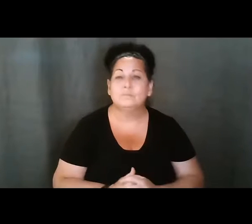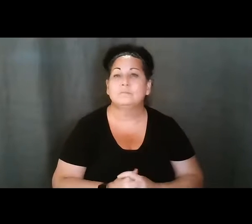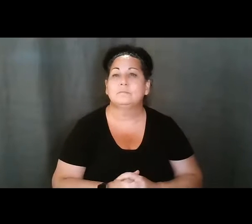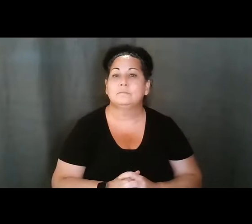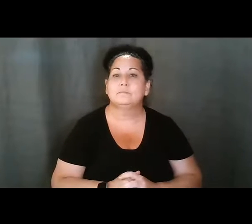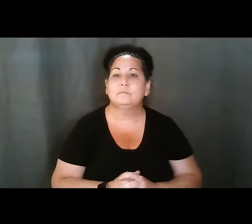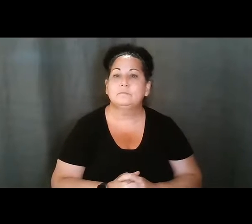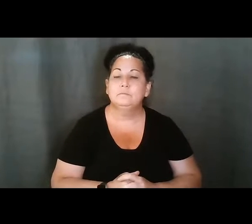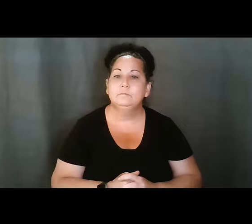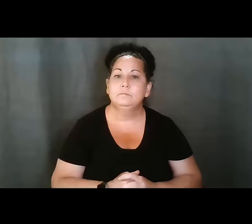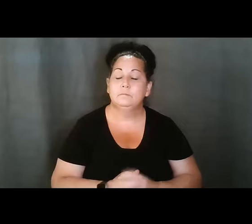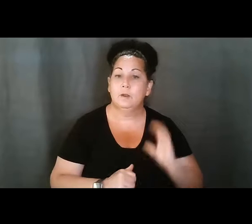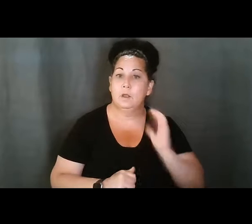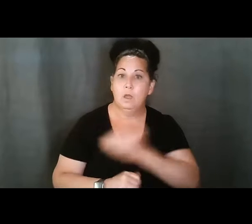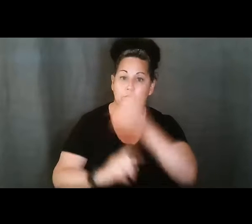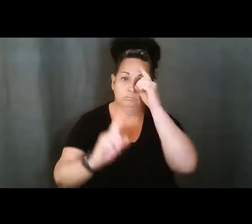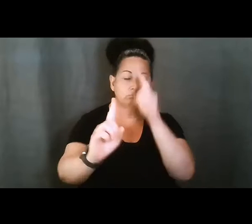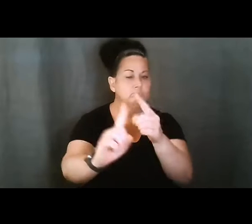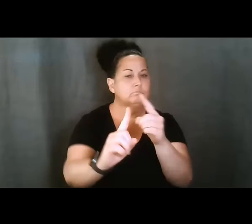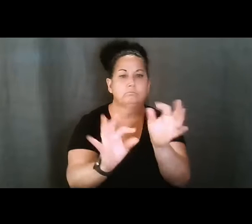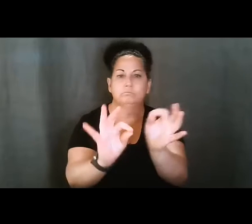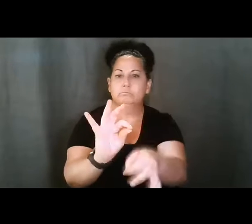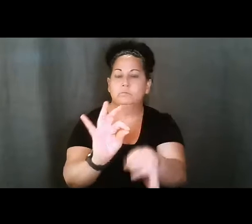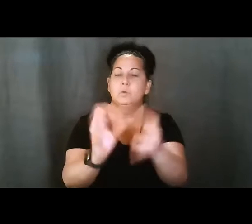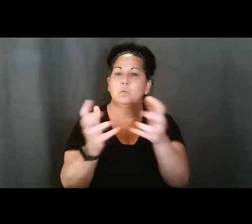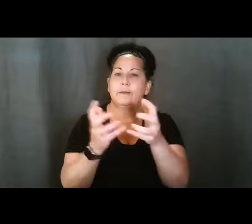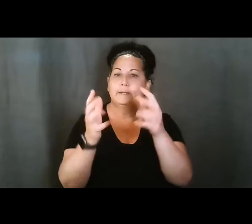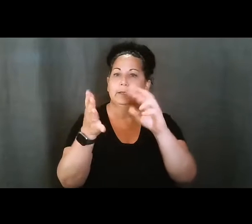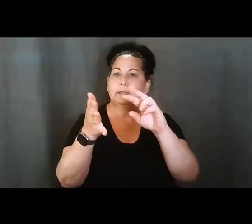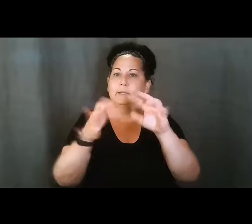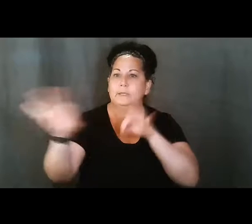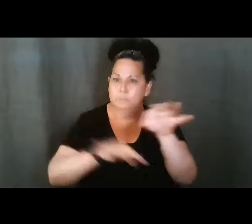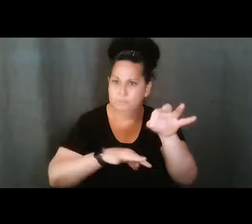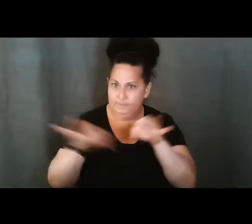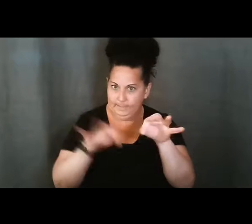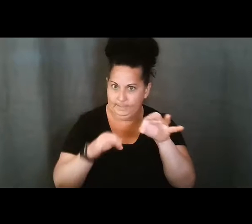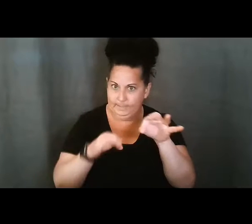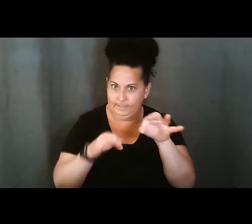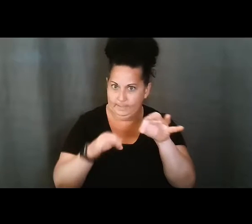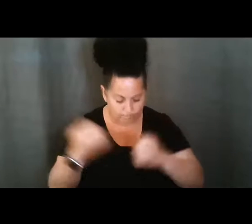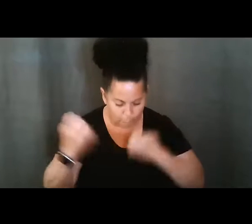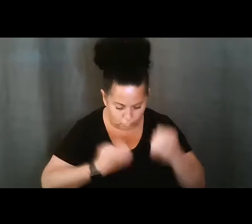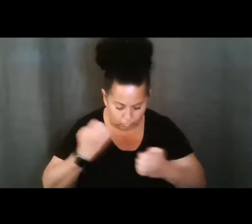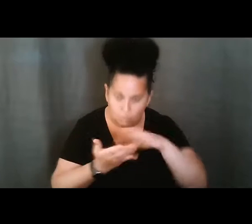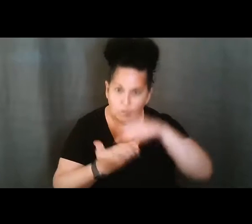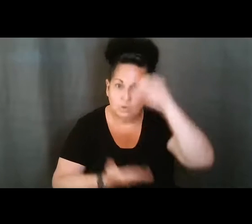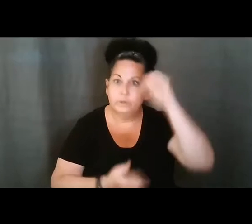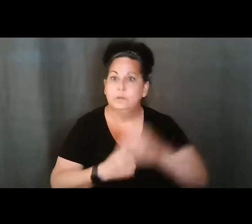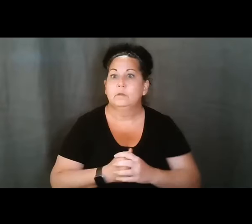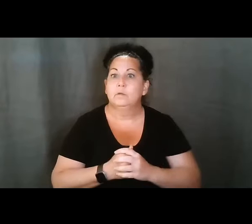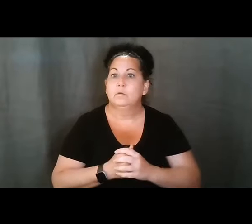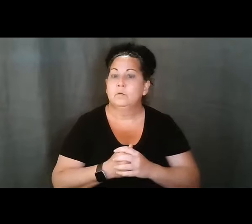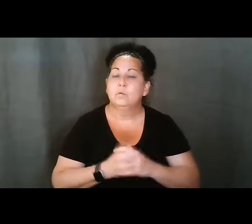Our objectives are quite simple. We want to define what is social emotional learning. We want to tell you why social emotional learning is so